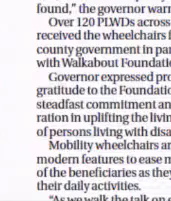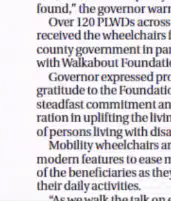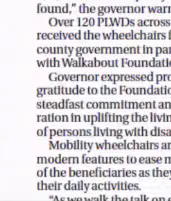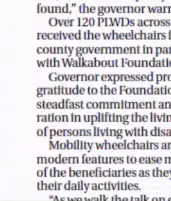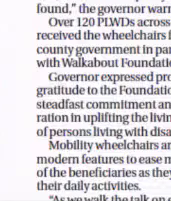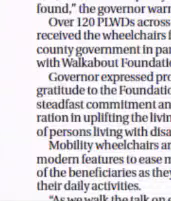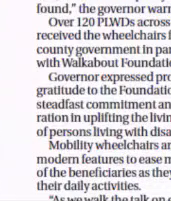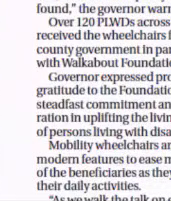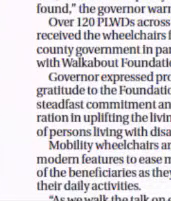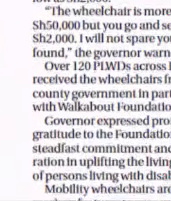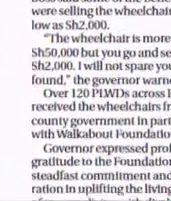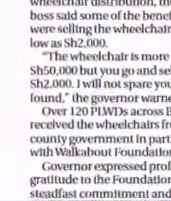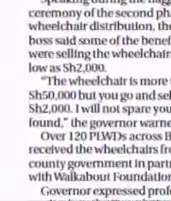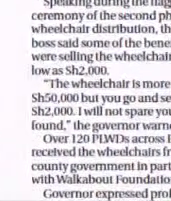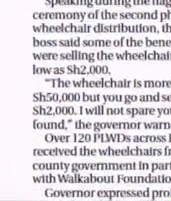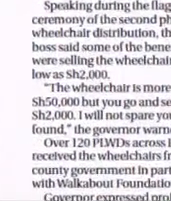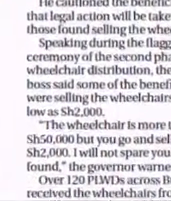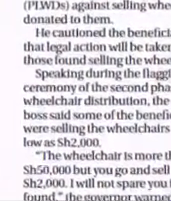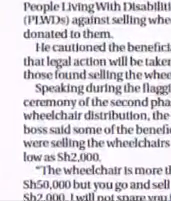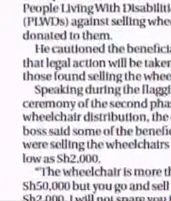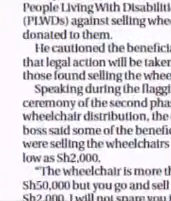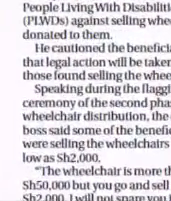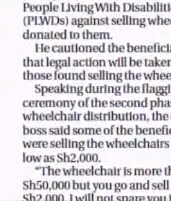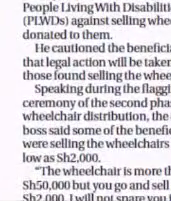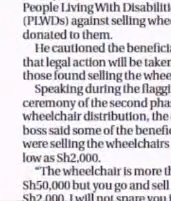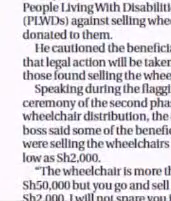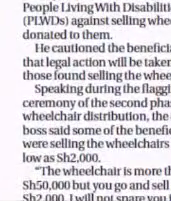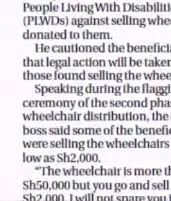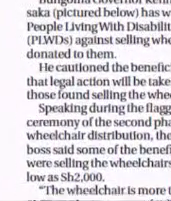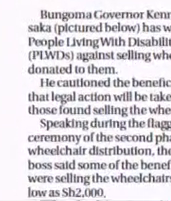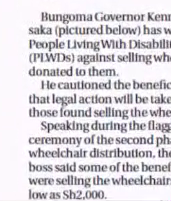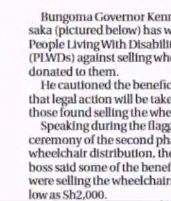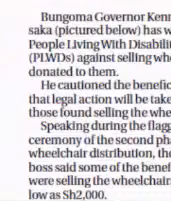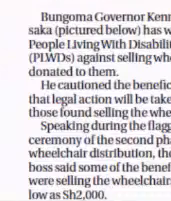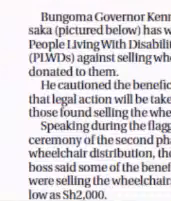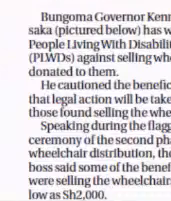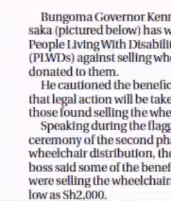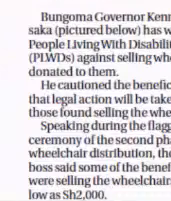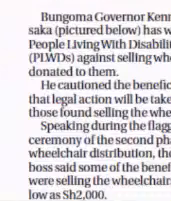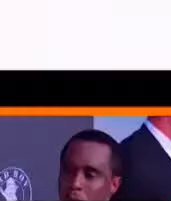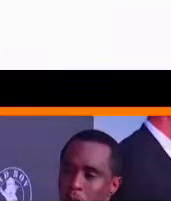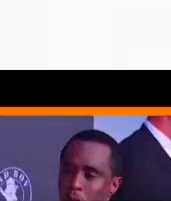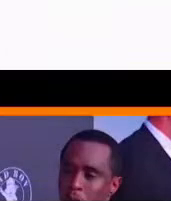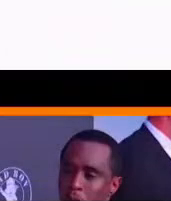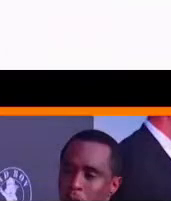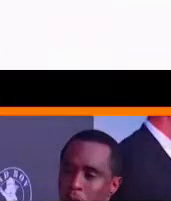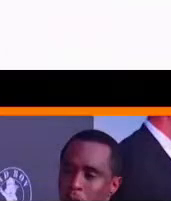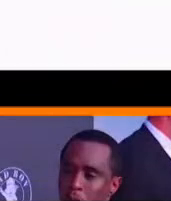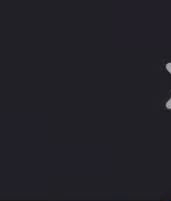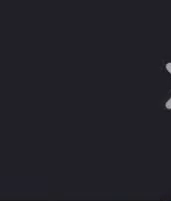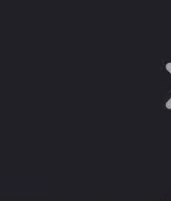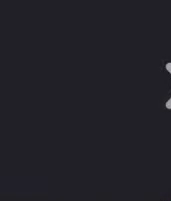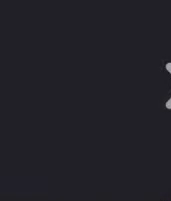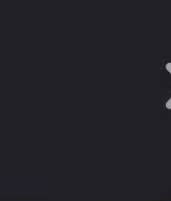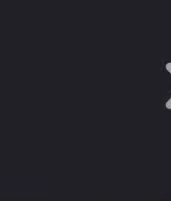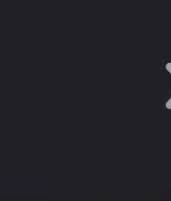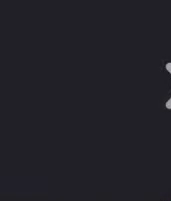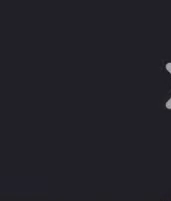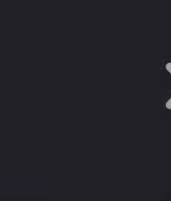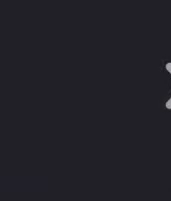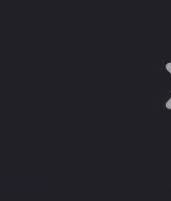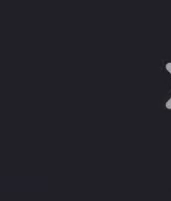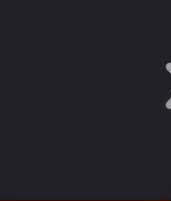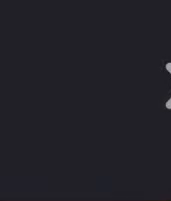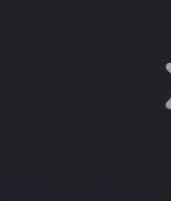funds gobbling state firms to face that. So that is what we have here on the front page of the People Daily. All right, let's cross over and see what we have on the front page of the Daily